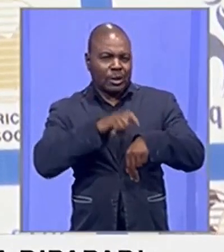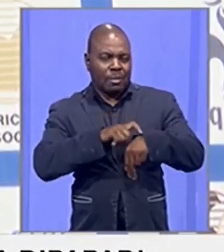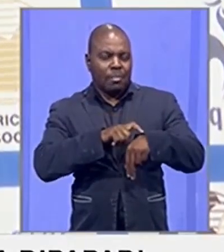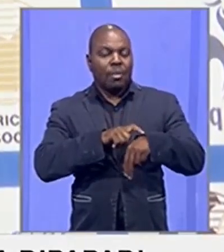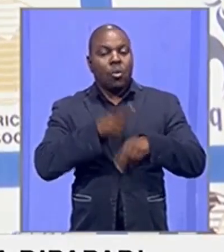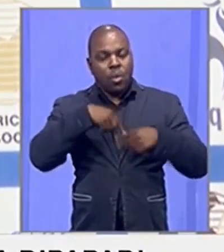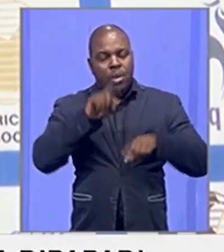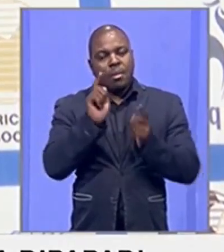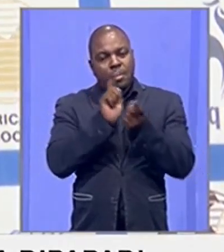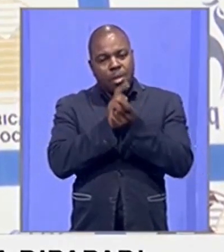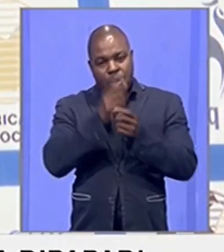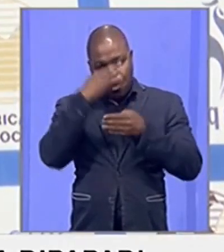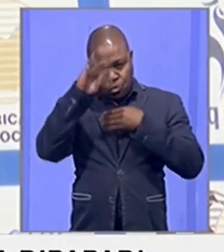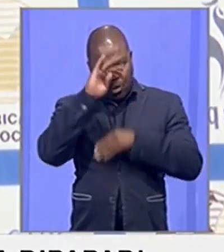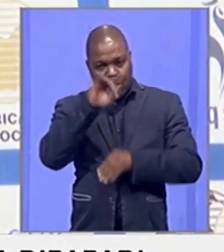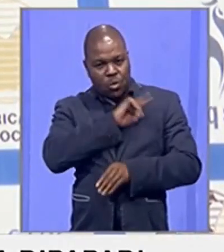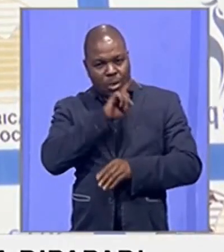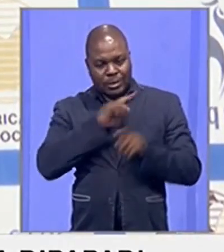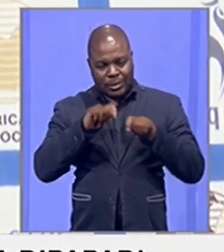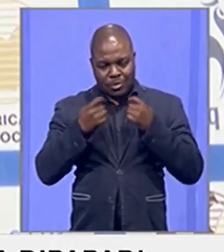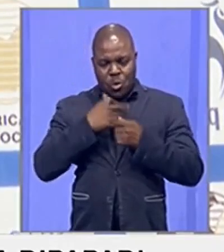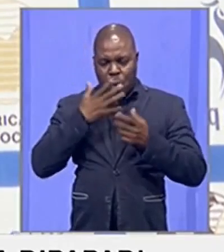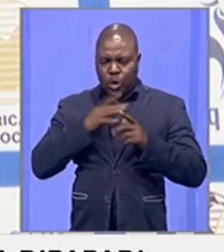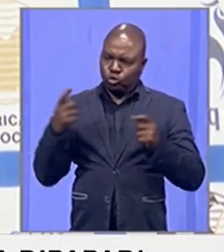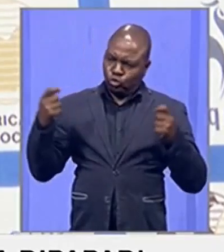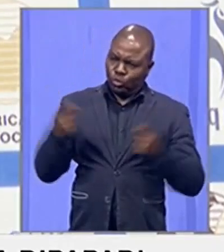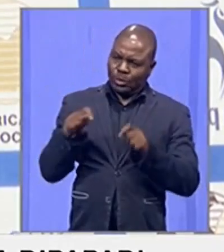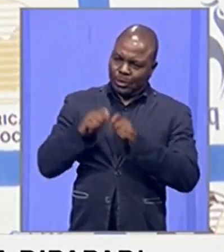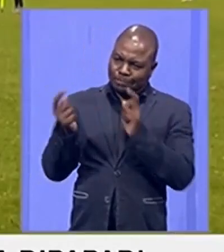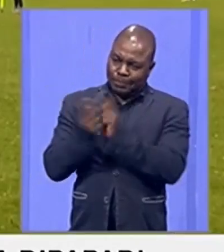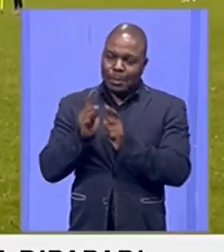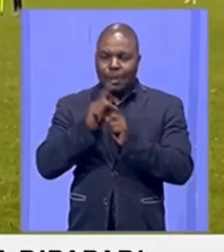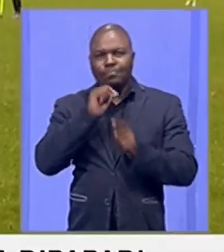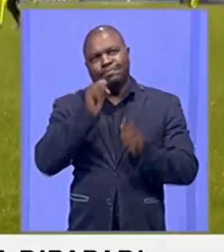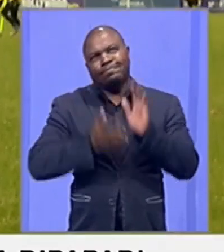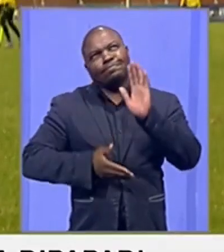As a team, we would like to play a stronger team, but it's a send-off match.